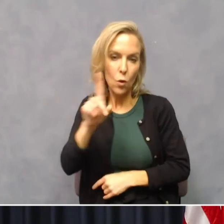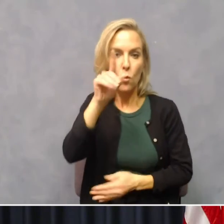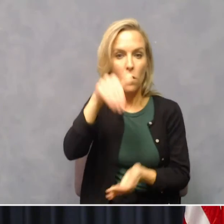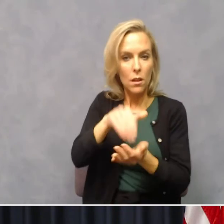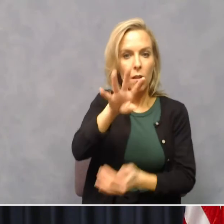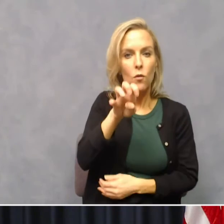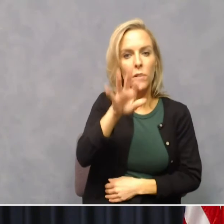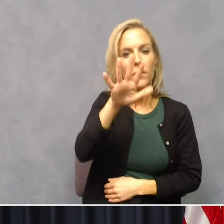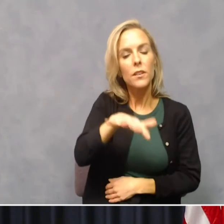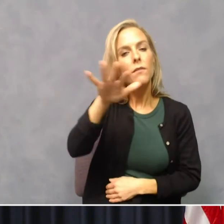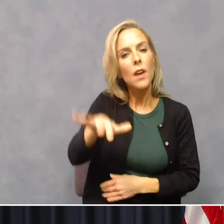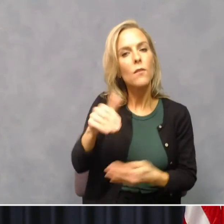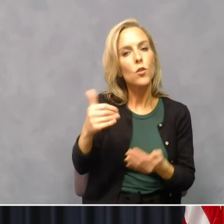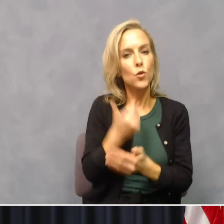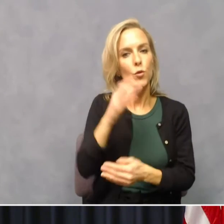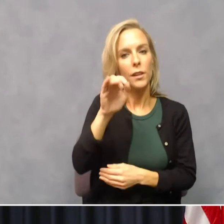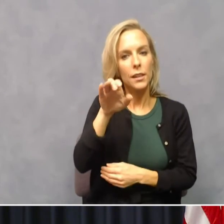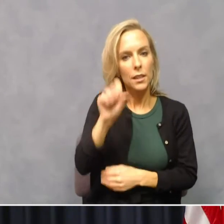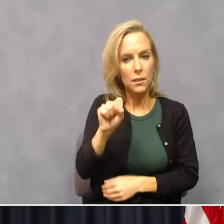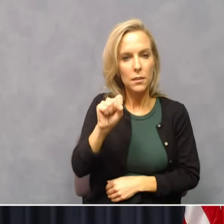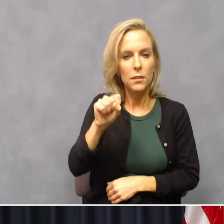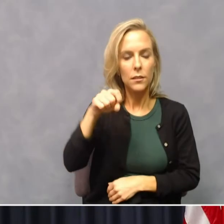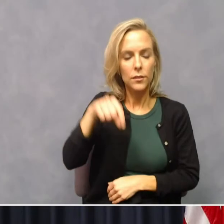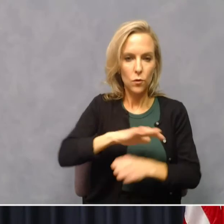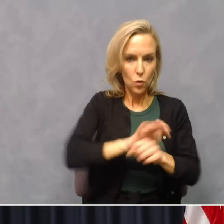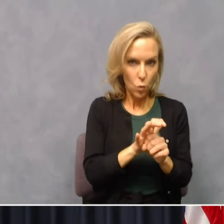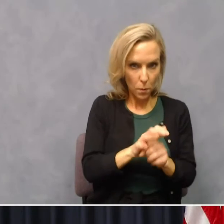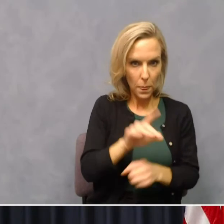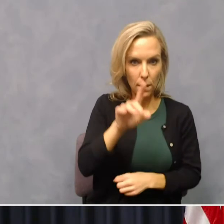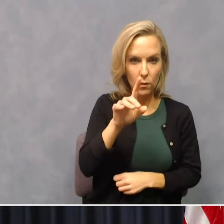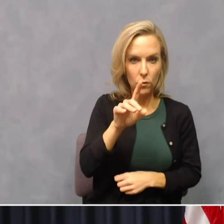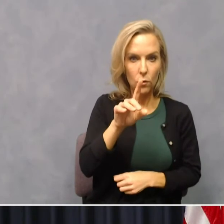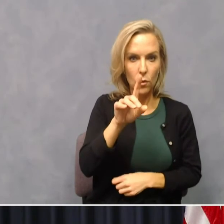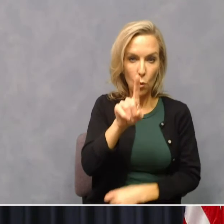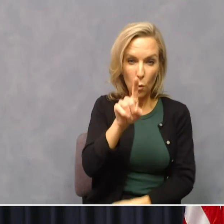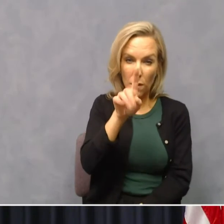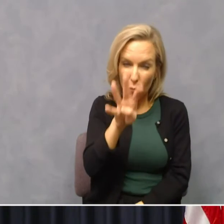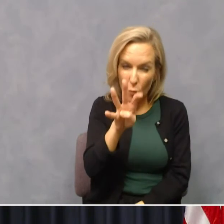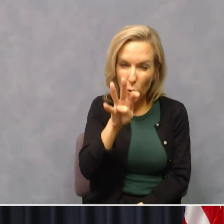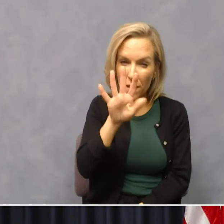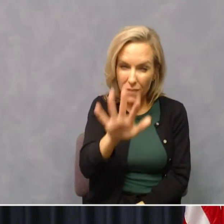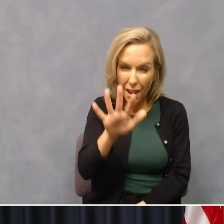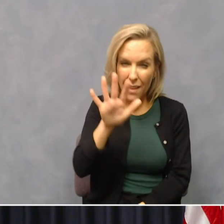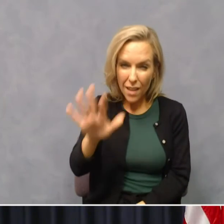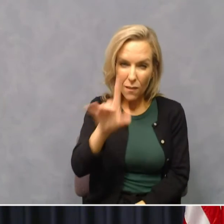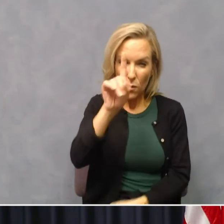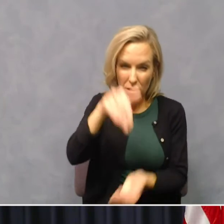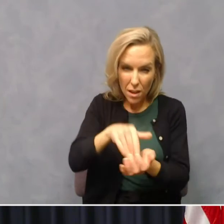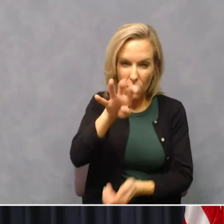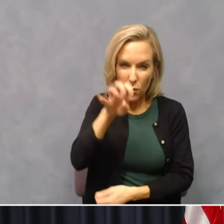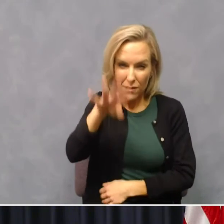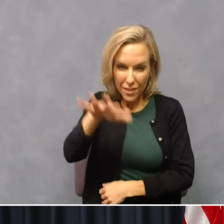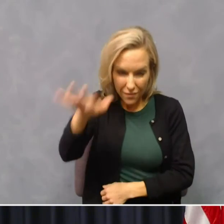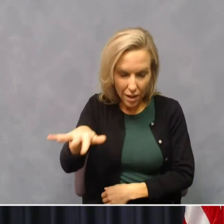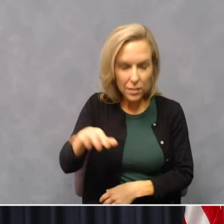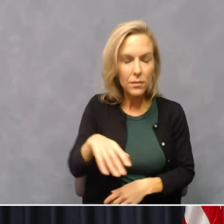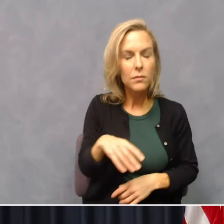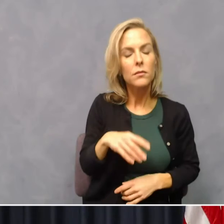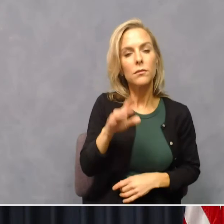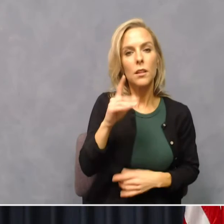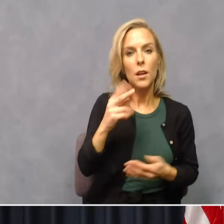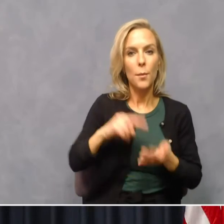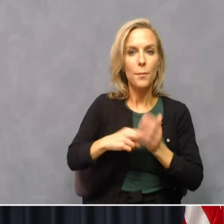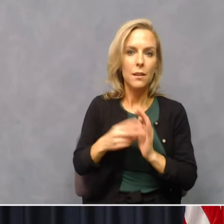1,455 new cases of COVID-19, 1455. We're also reporting 8 new deaths